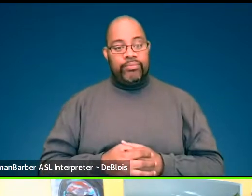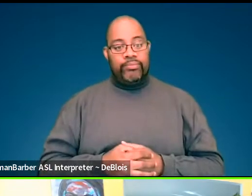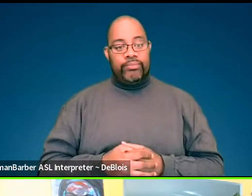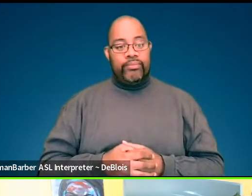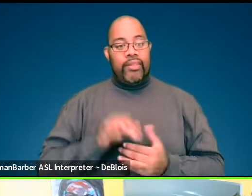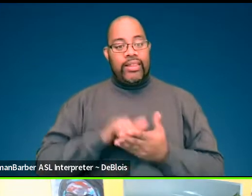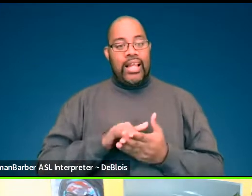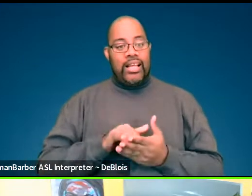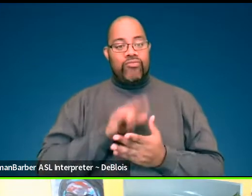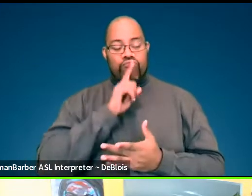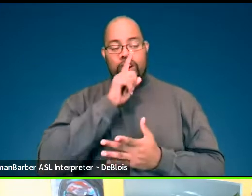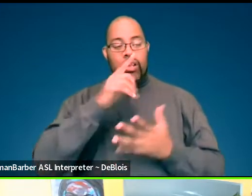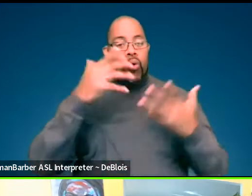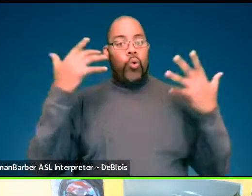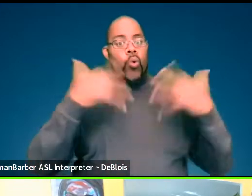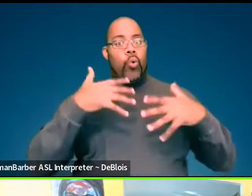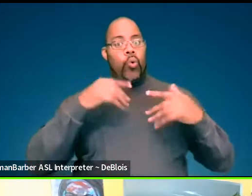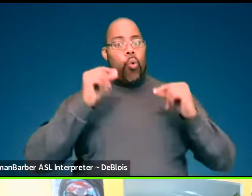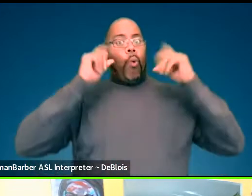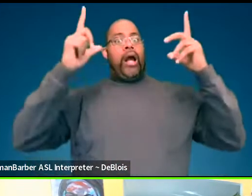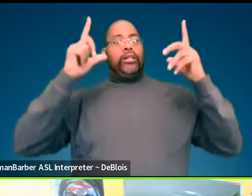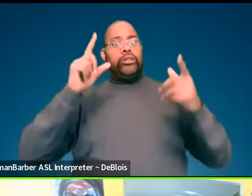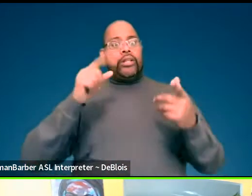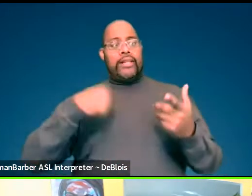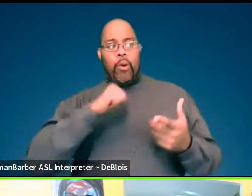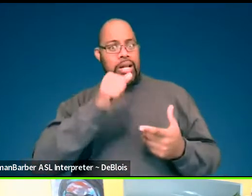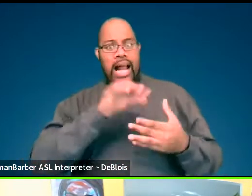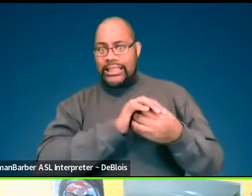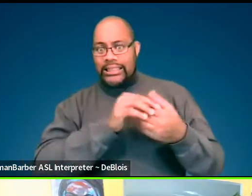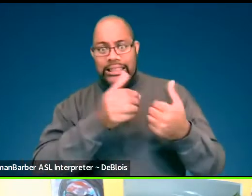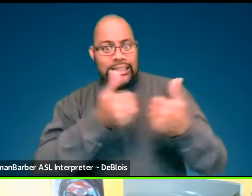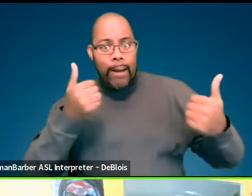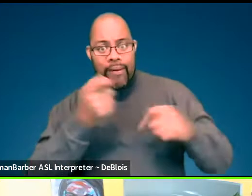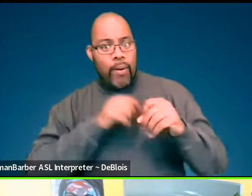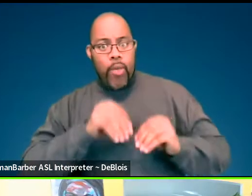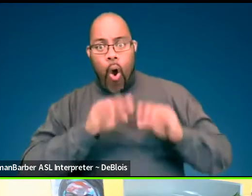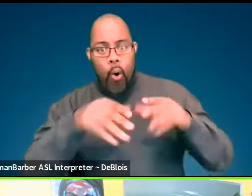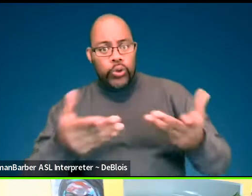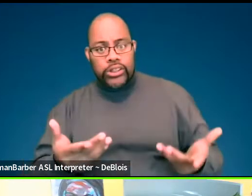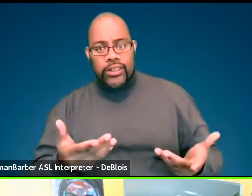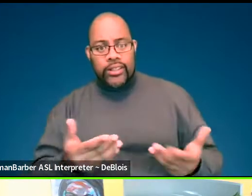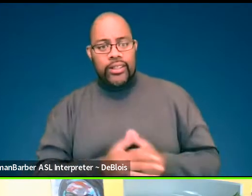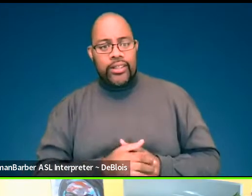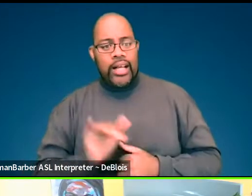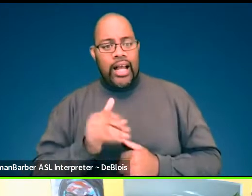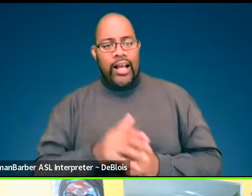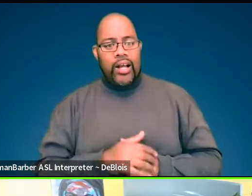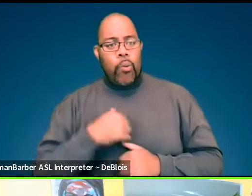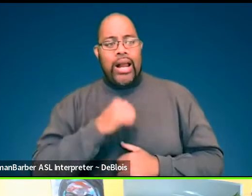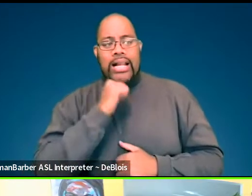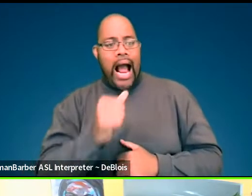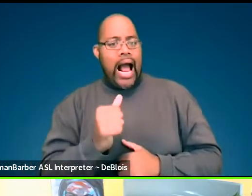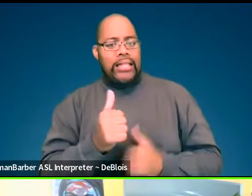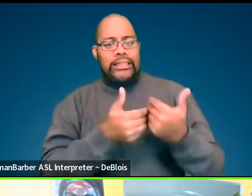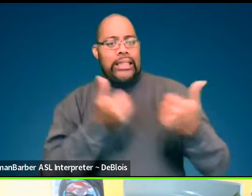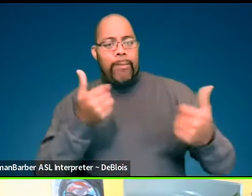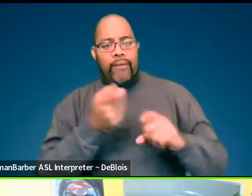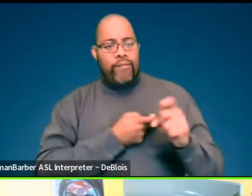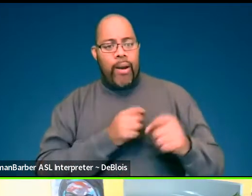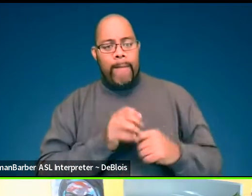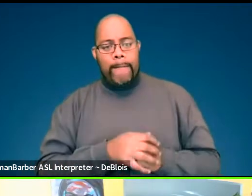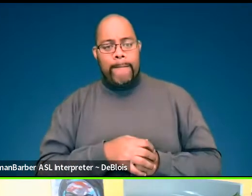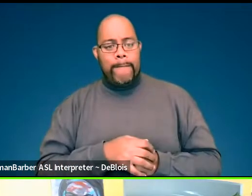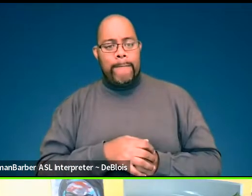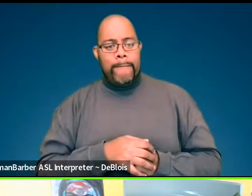the rude awakening that we're not separate from the ocean, right? Like that we're not separate